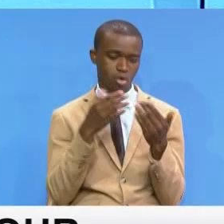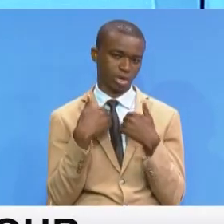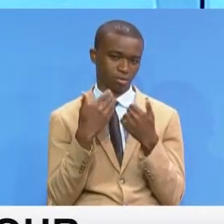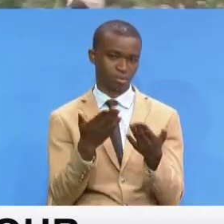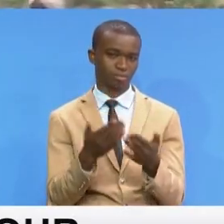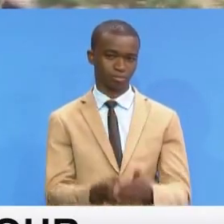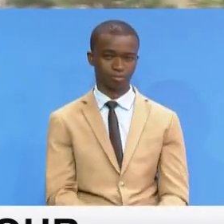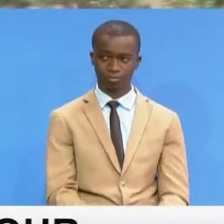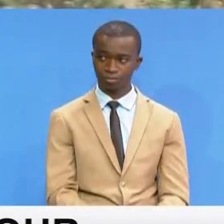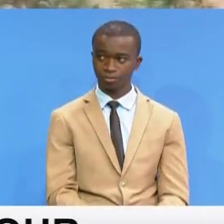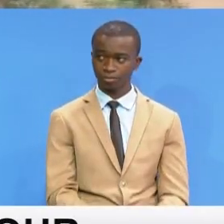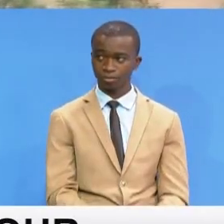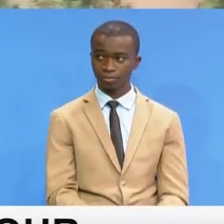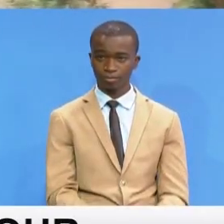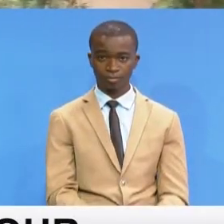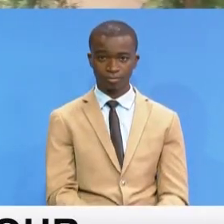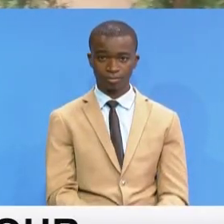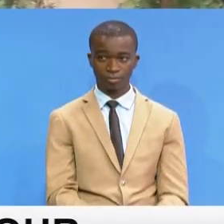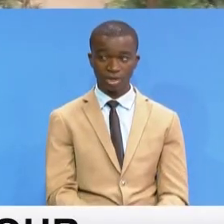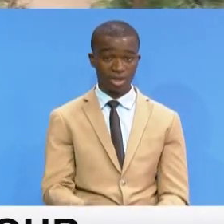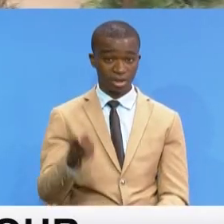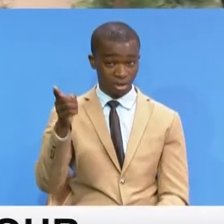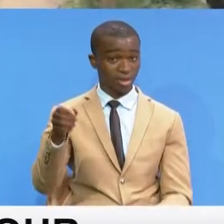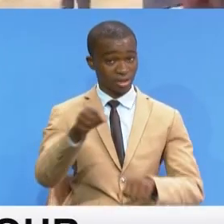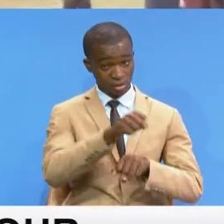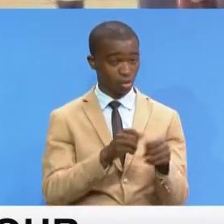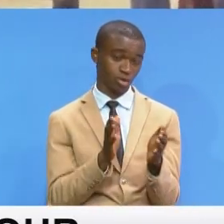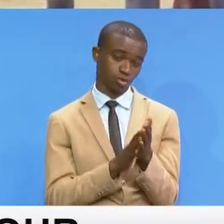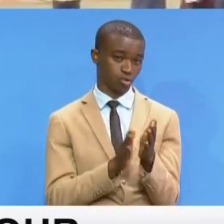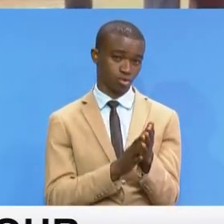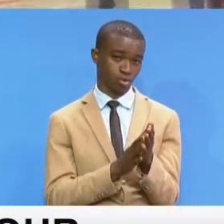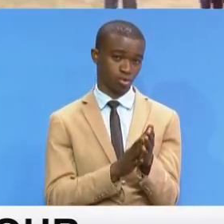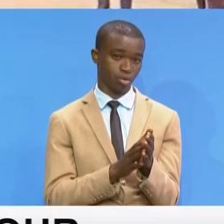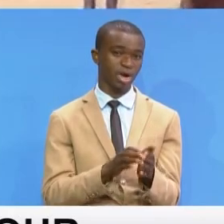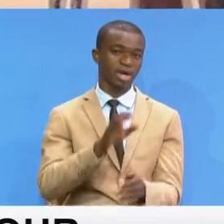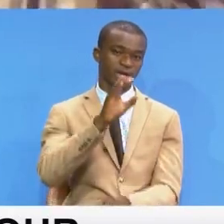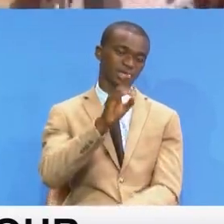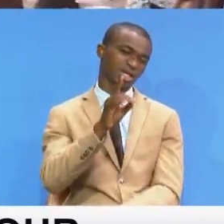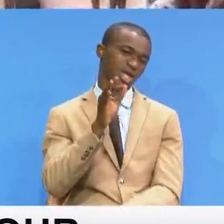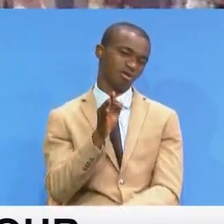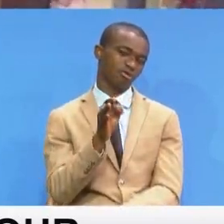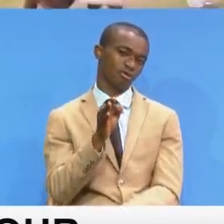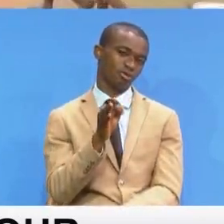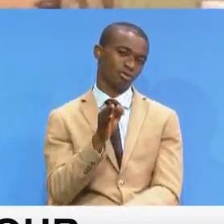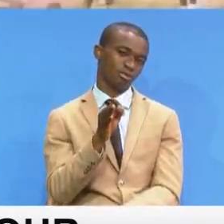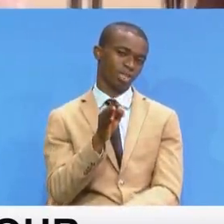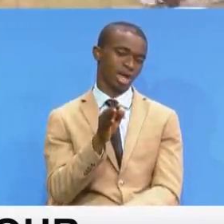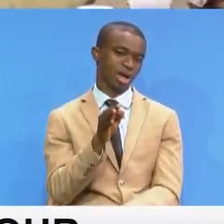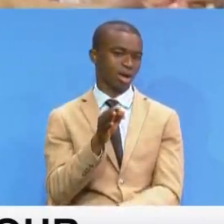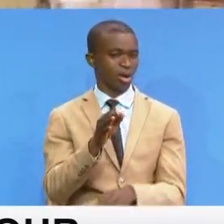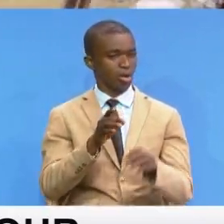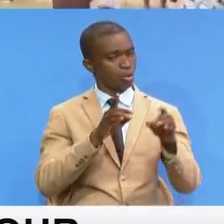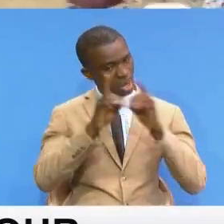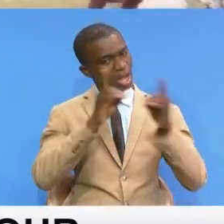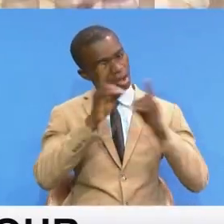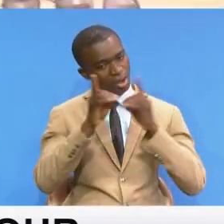report. Gwembe Day Secondary School has held a thrilling debate competition against Chikuni Girls Secondary School. The debate